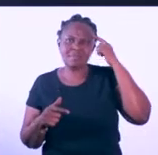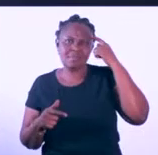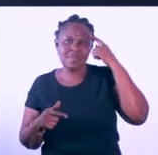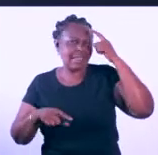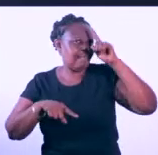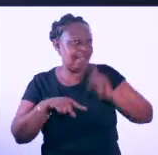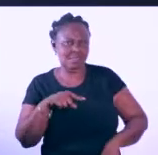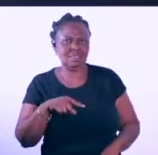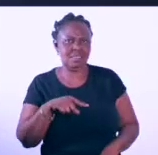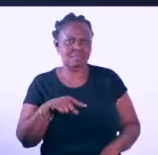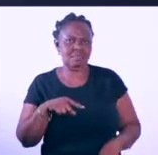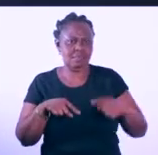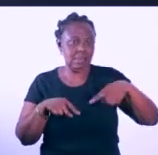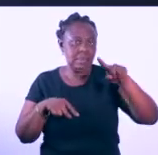cannot